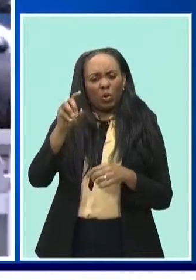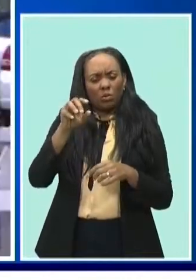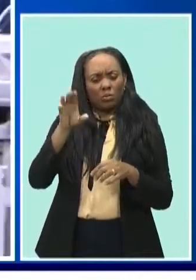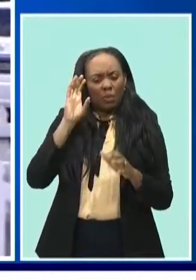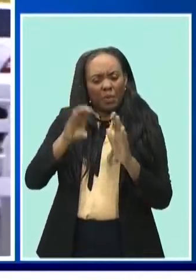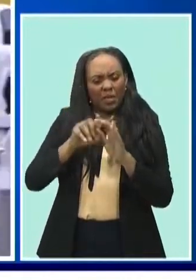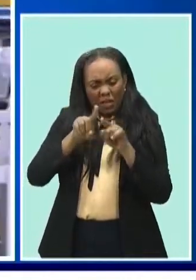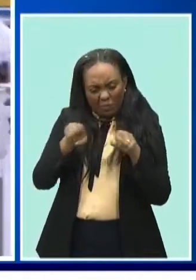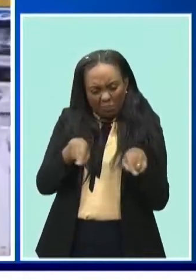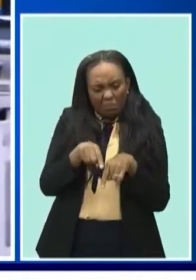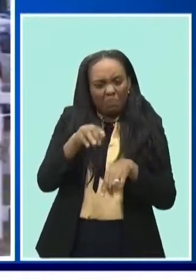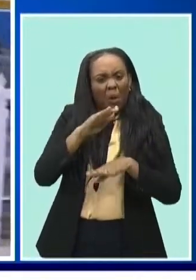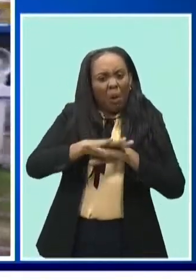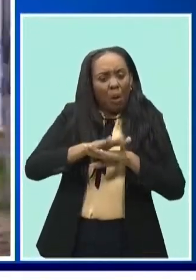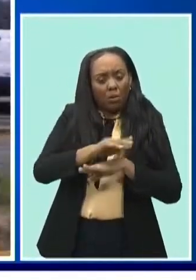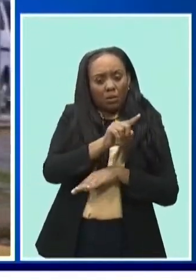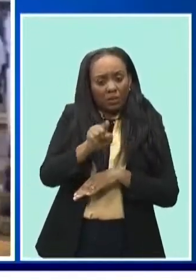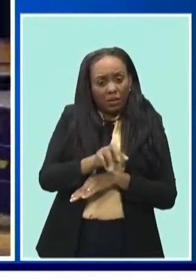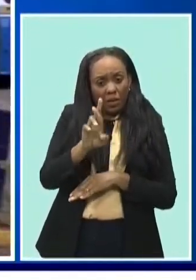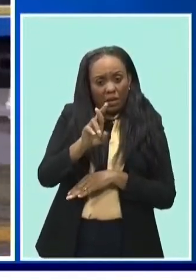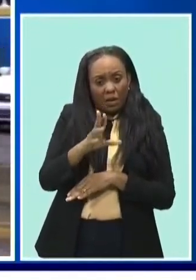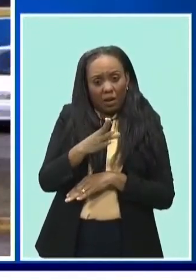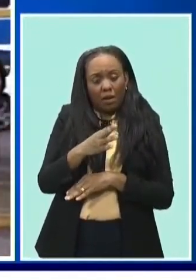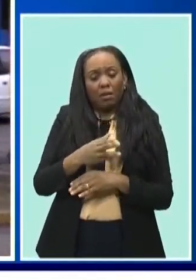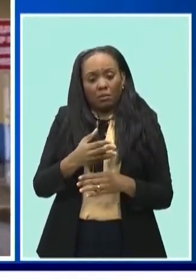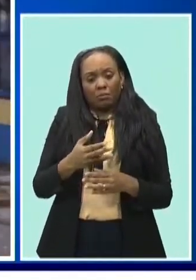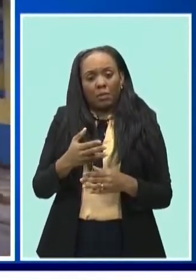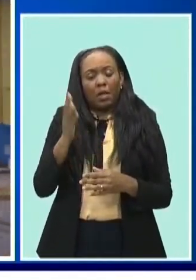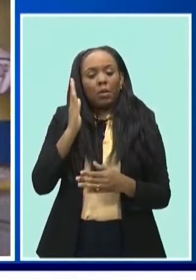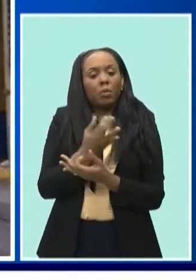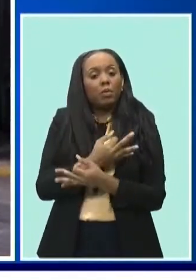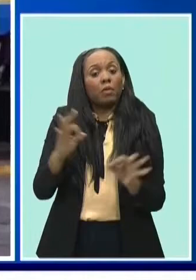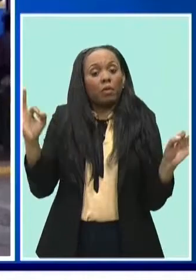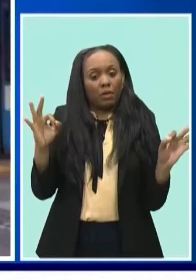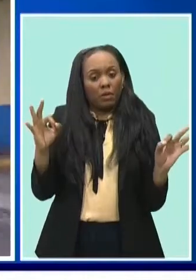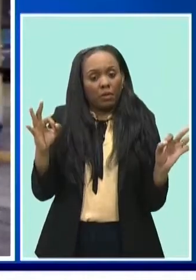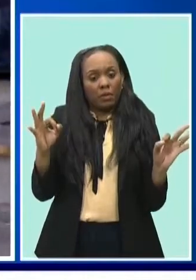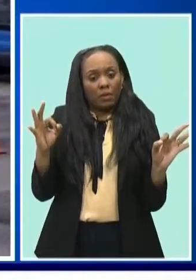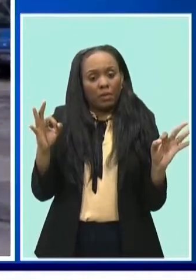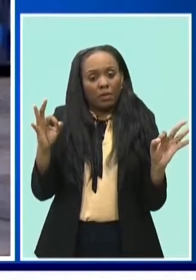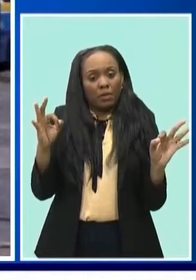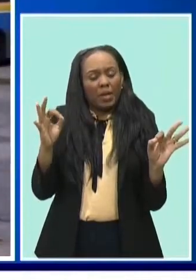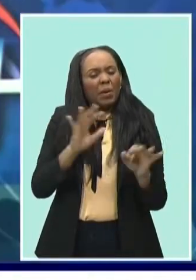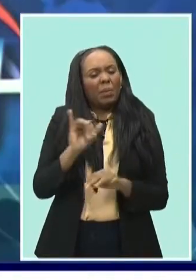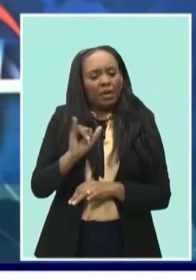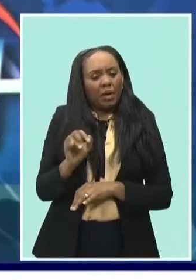fast-tracked into getting permits. Government wants 100 units operating in the T.A.P program.